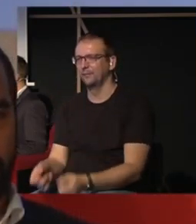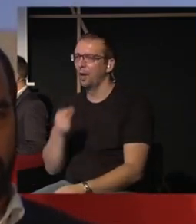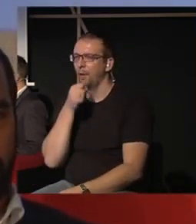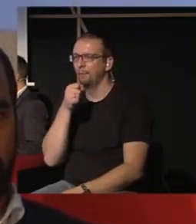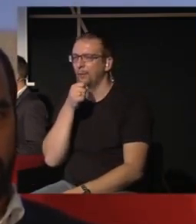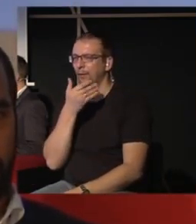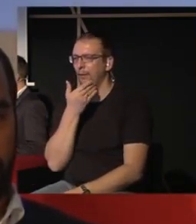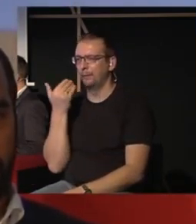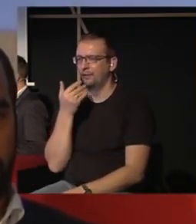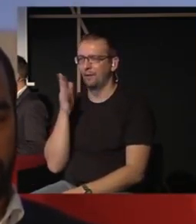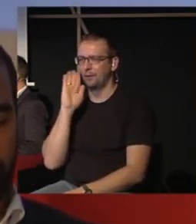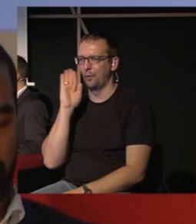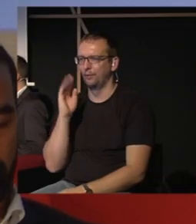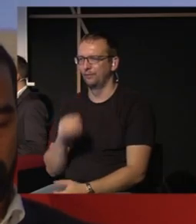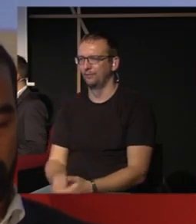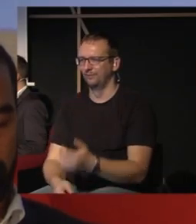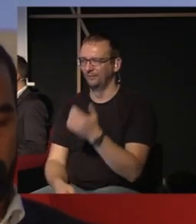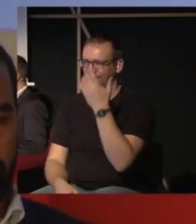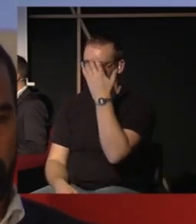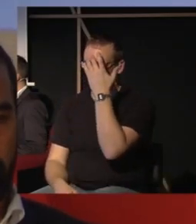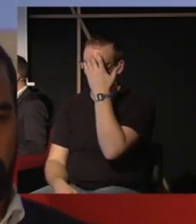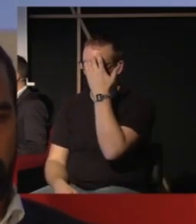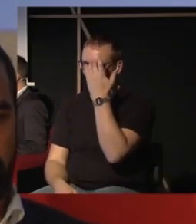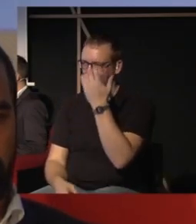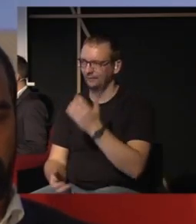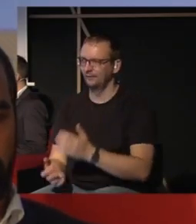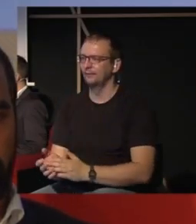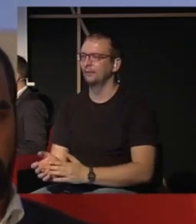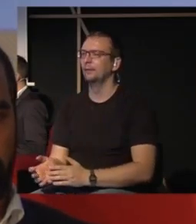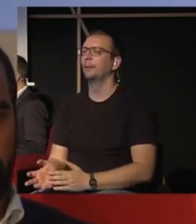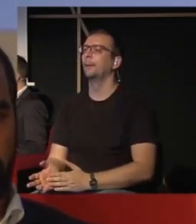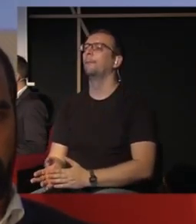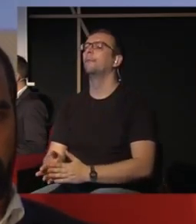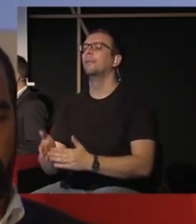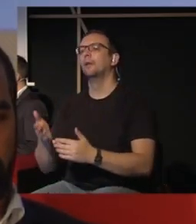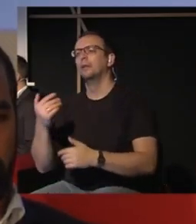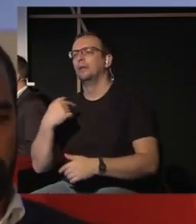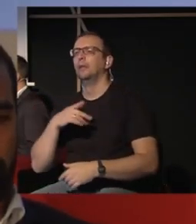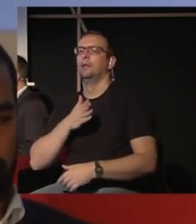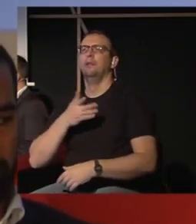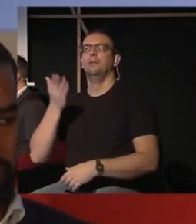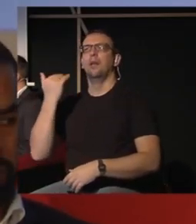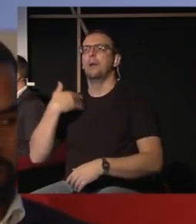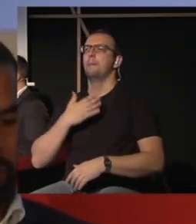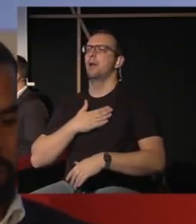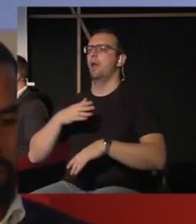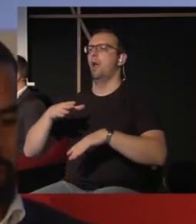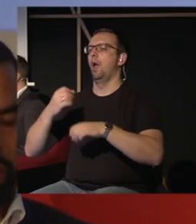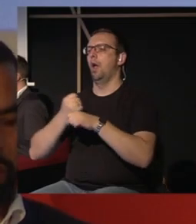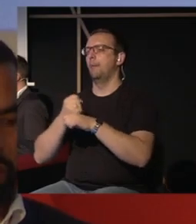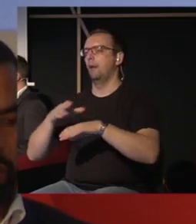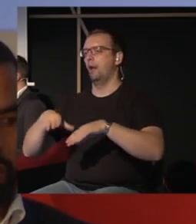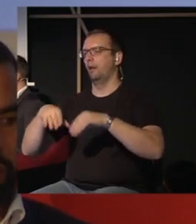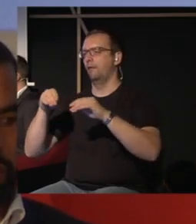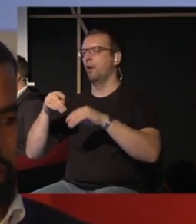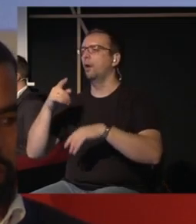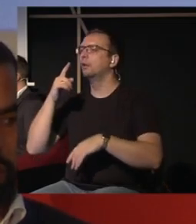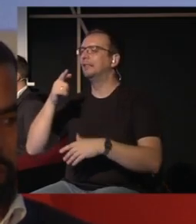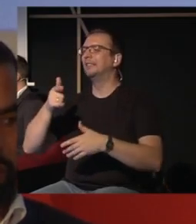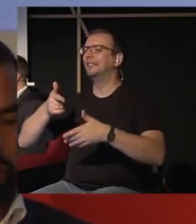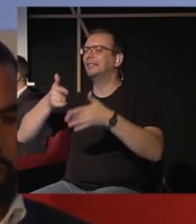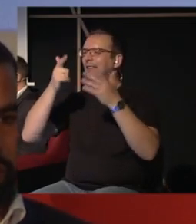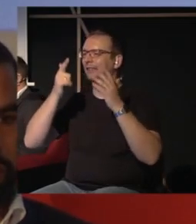Cuando yo comencé, había sobre unas 700 personas con discapacidad, entre las cuales contábamos con 28 personas en